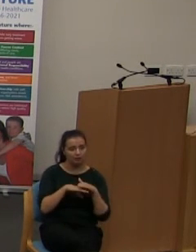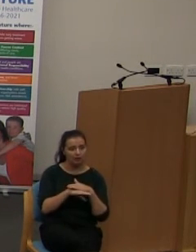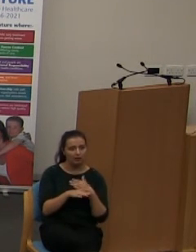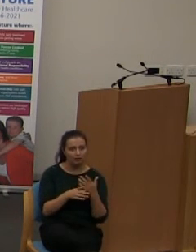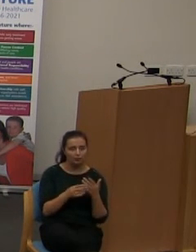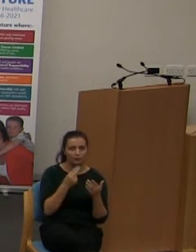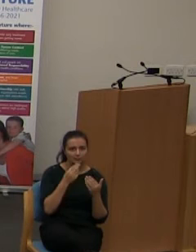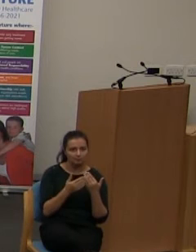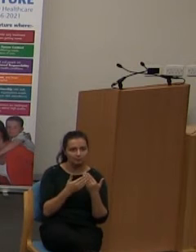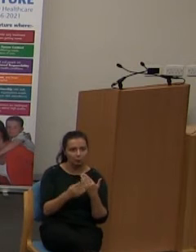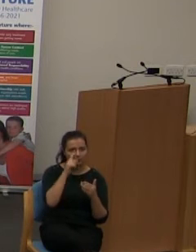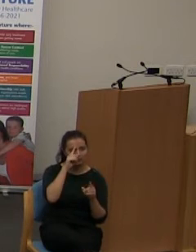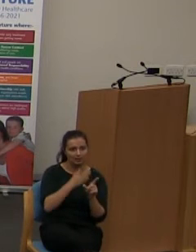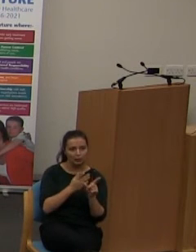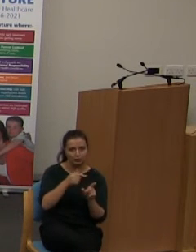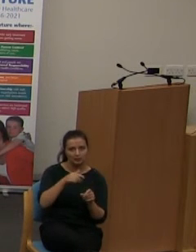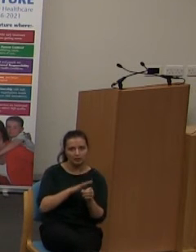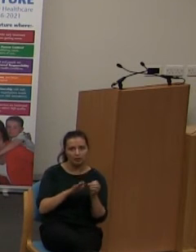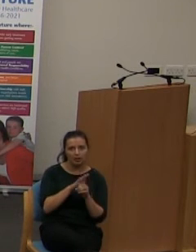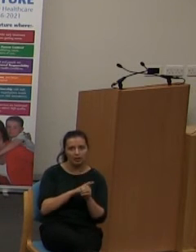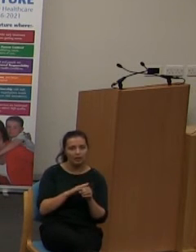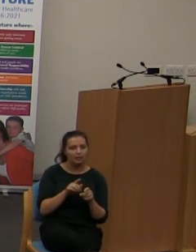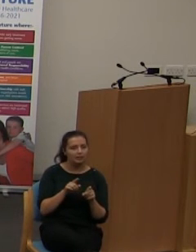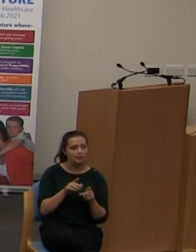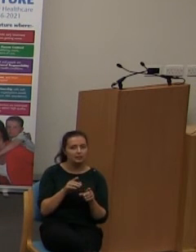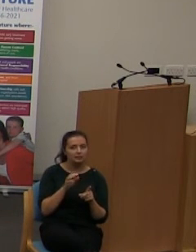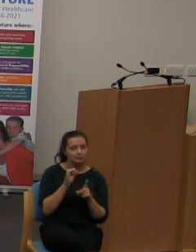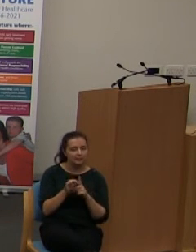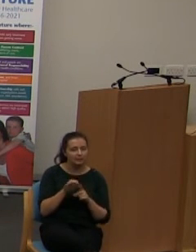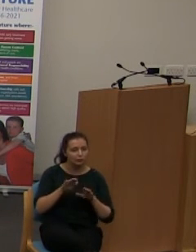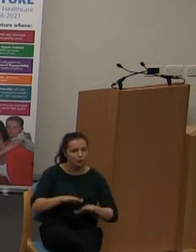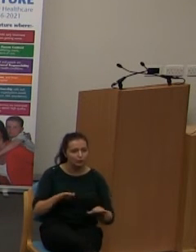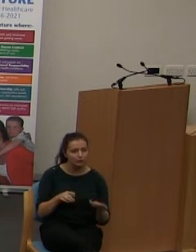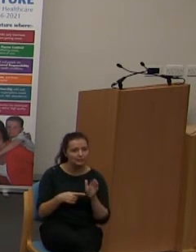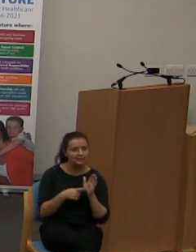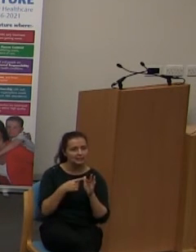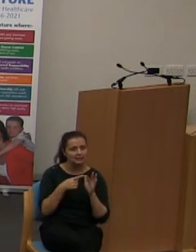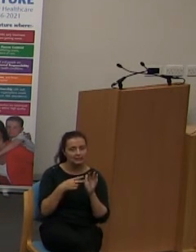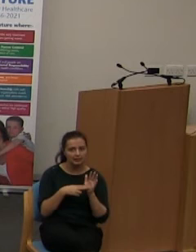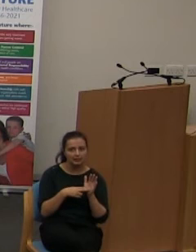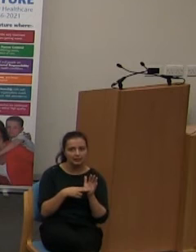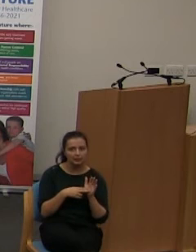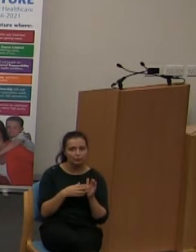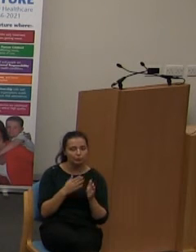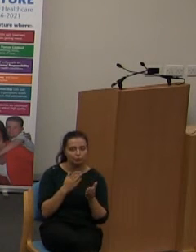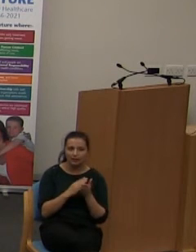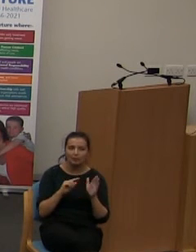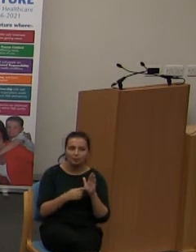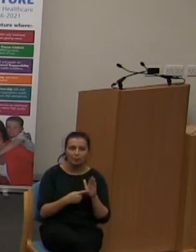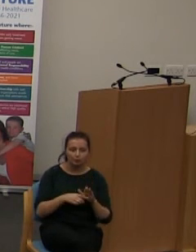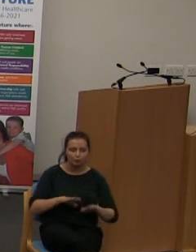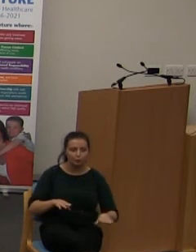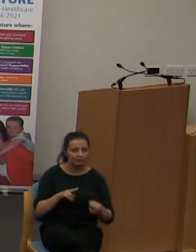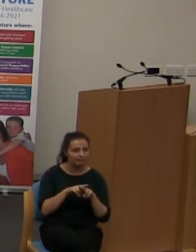terms of psychologists. And really, children, you know, not getting seen is really pretty vital for the